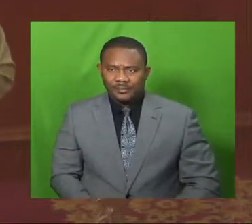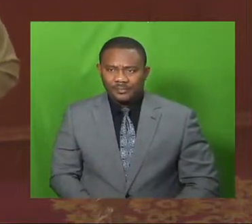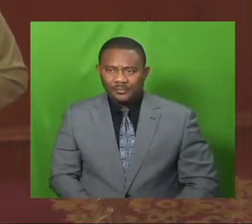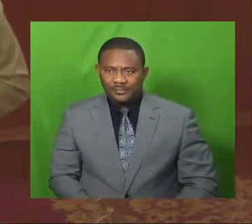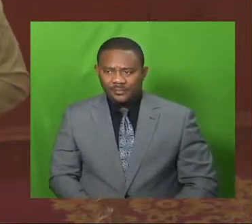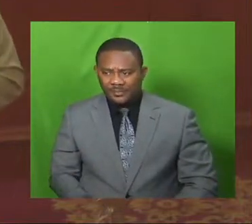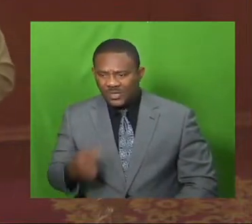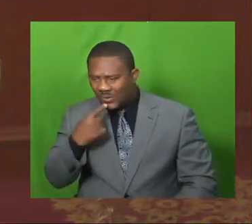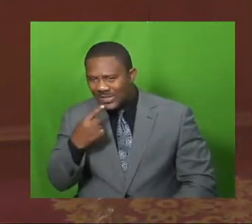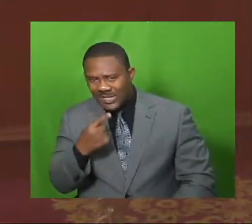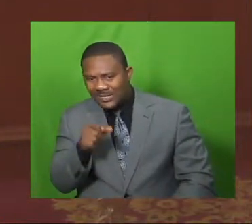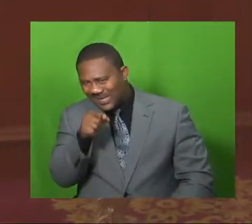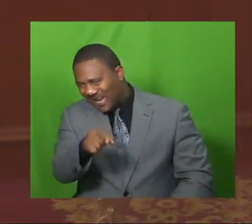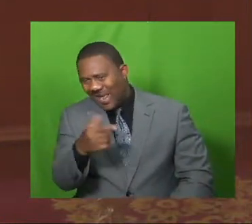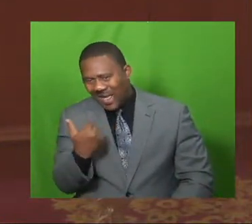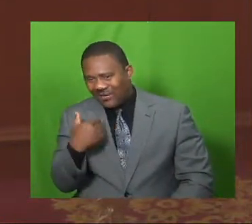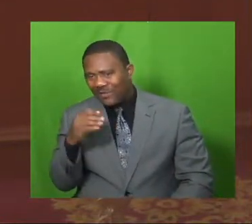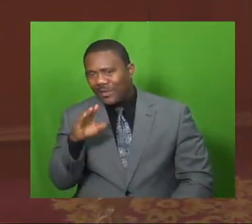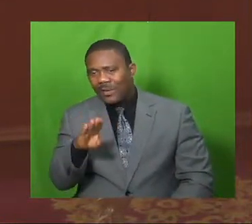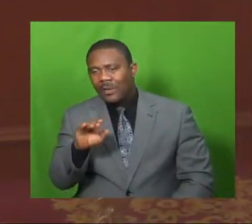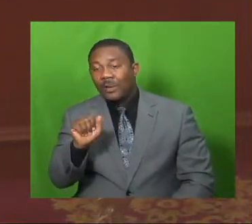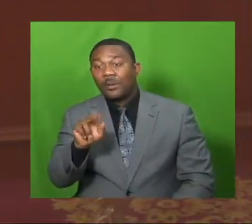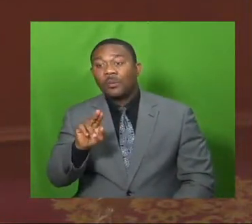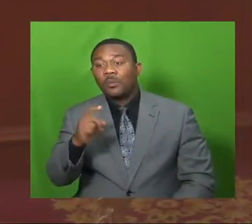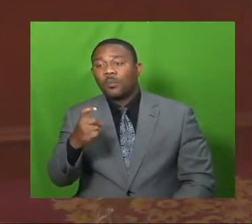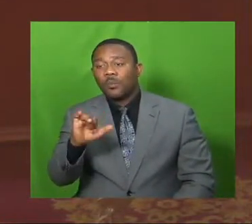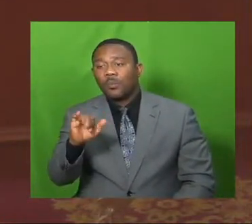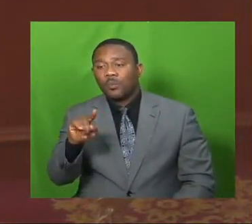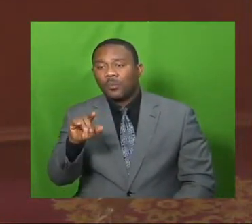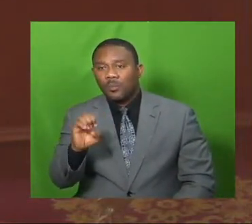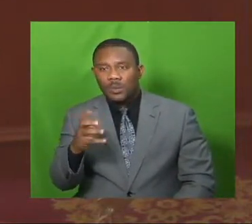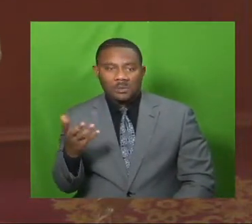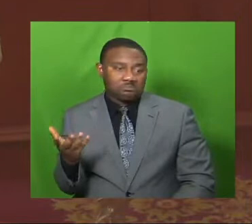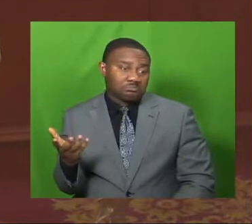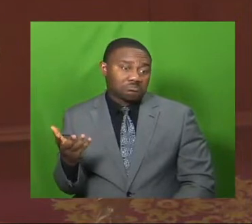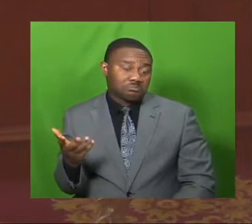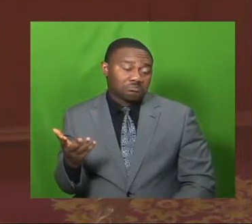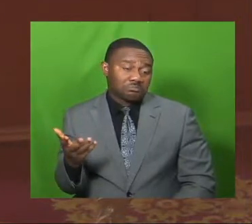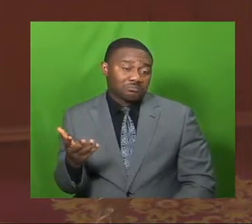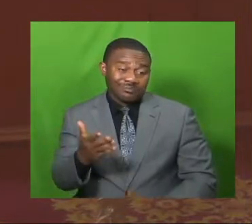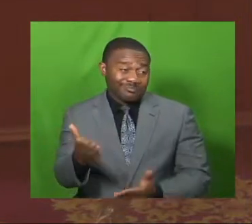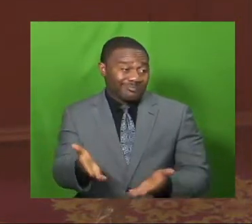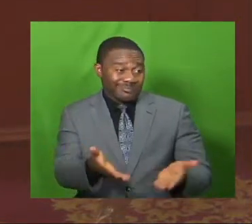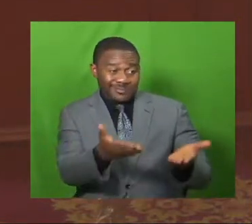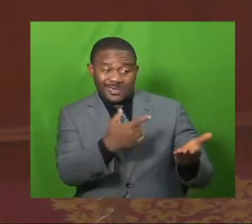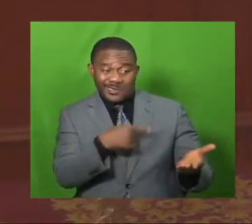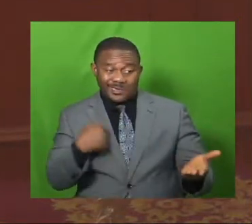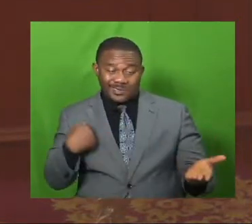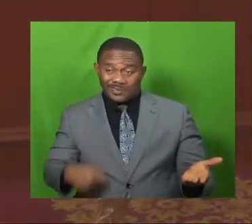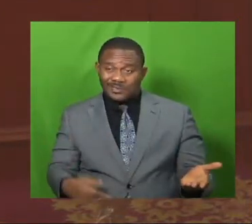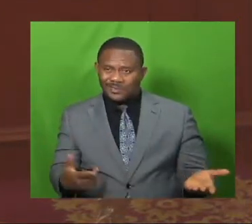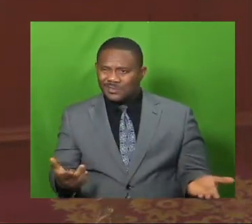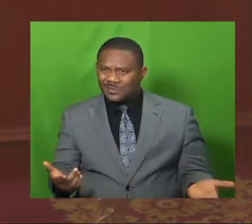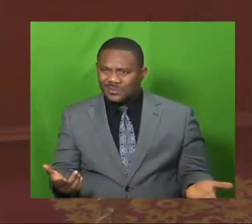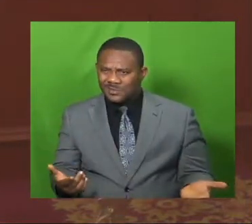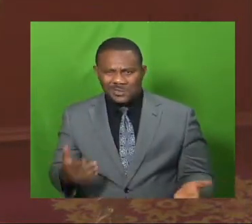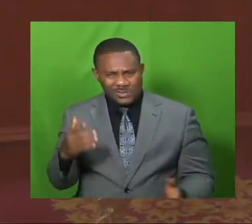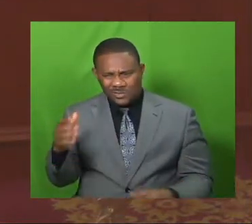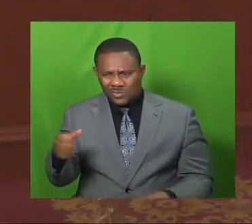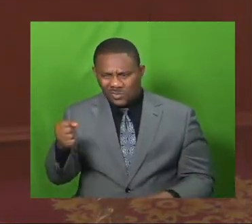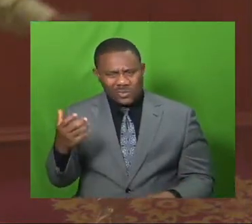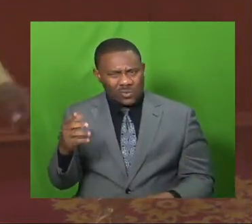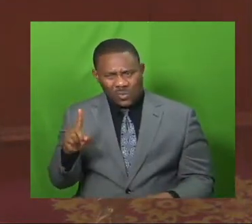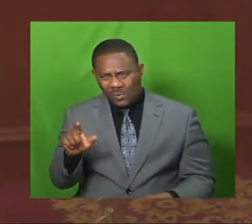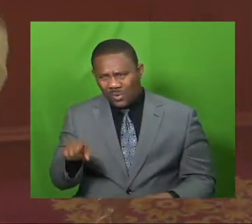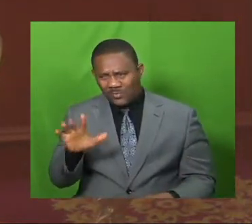bauxite there. What has happened to the bauxite? Give it to them. You came and took $1.5 billion